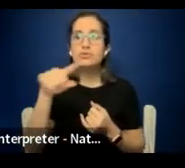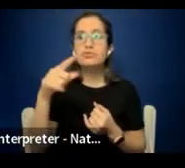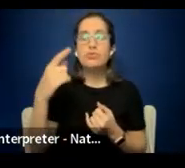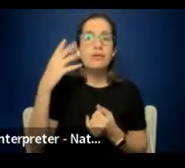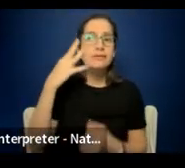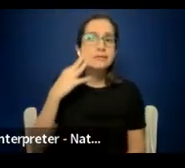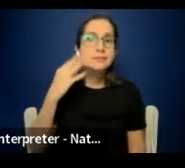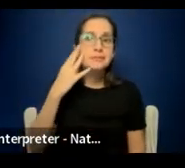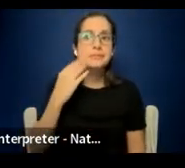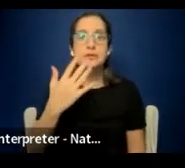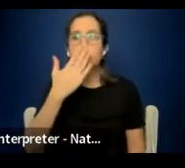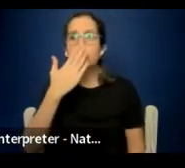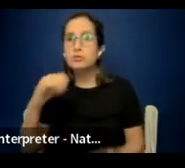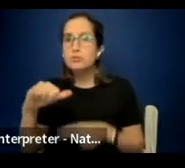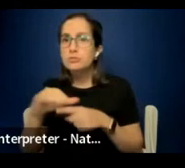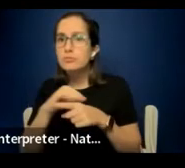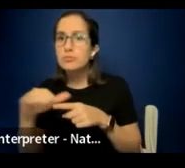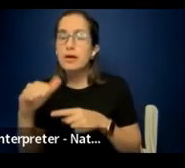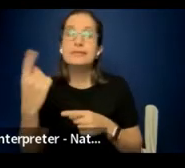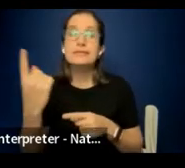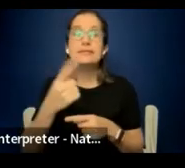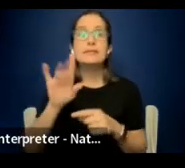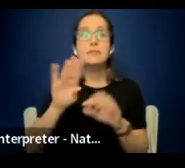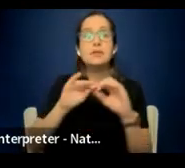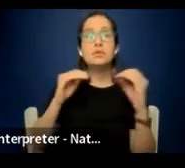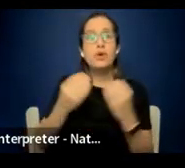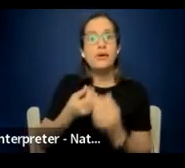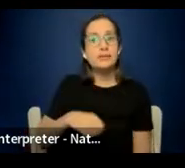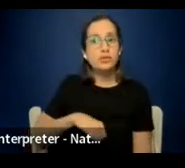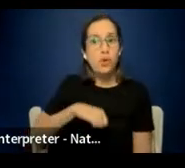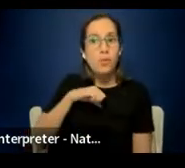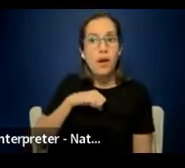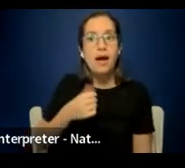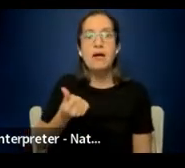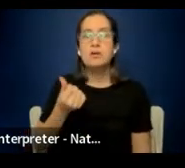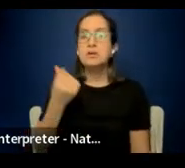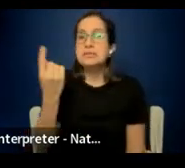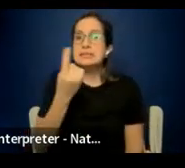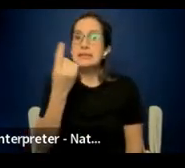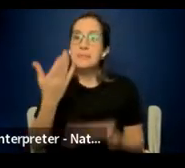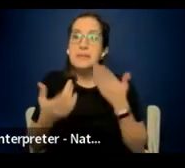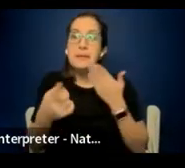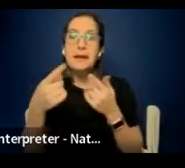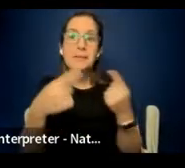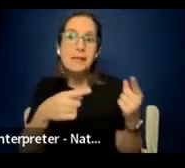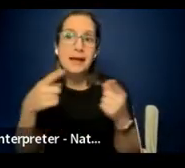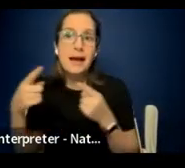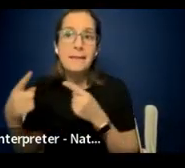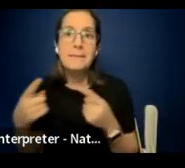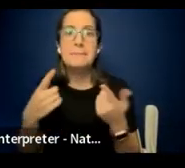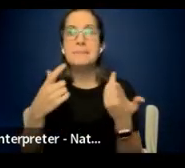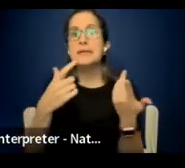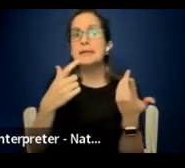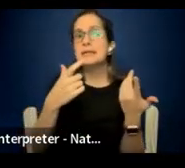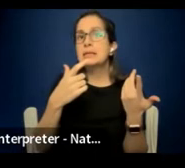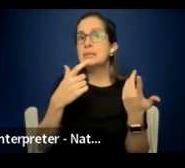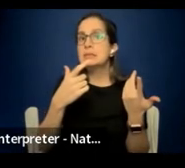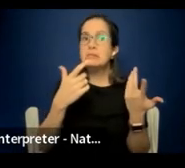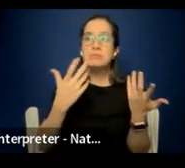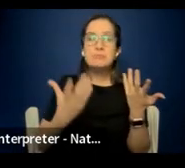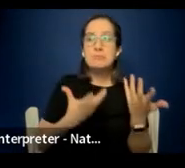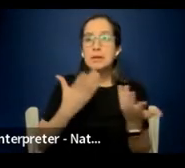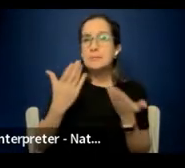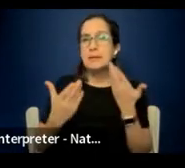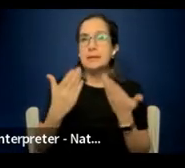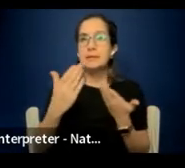do with their organization that you're really proud of, or, you know, something that's happened that hasn't gone so well that you really learned from. If you have anything, feel free